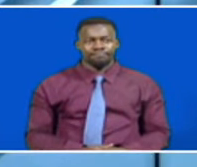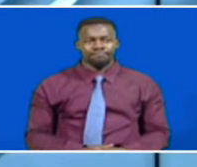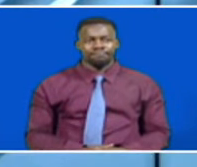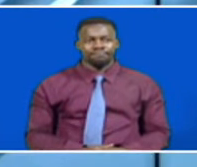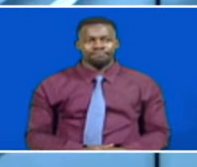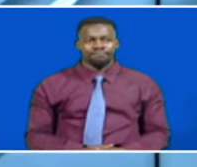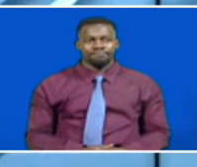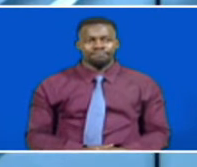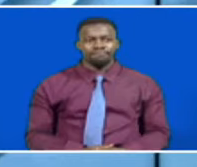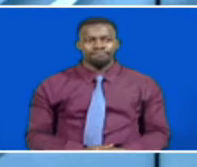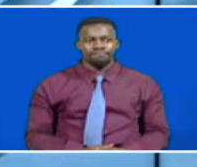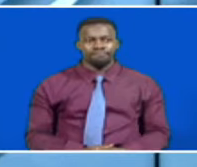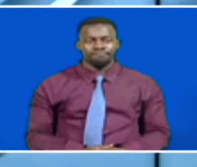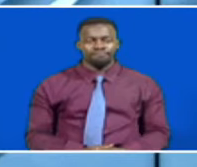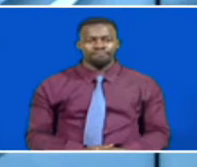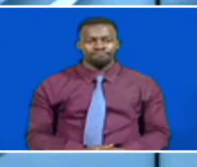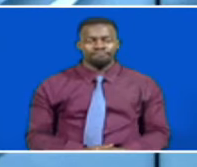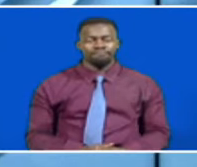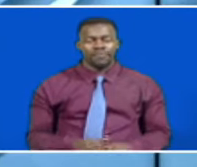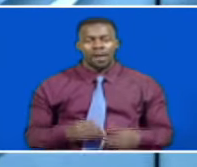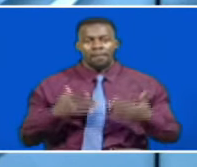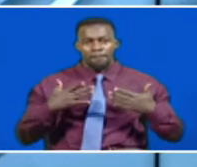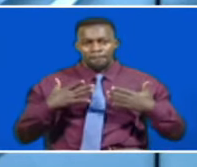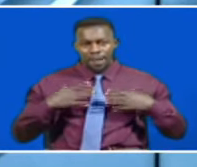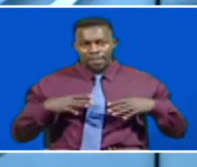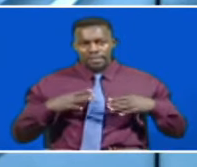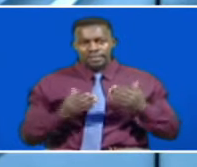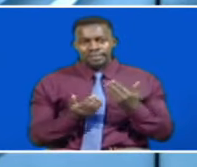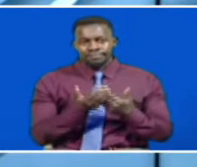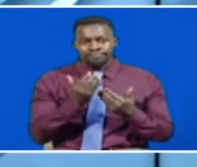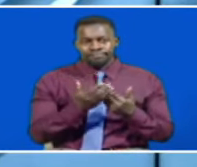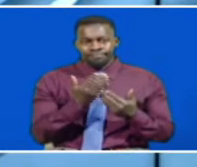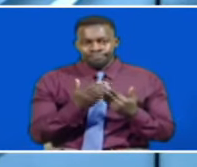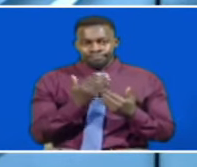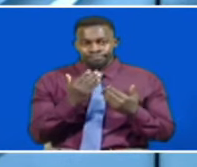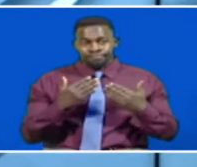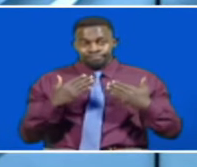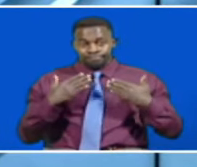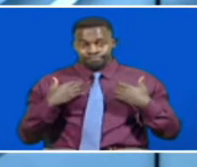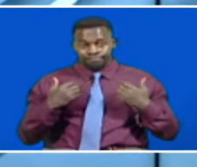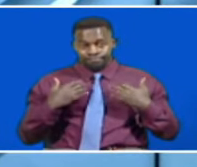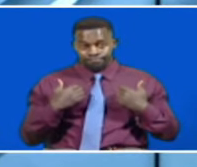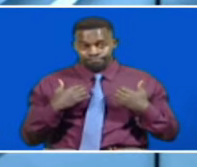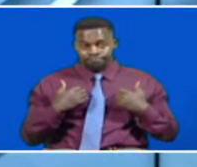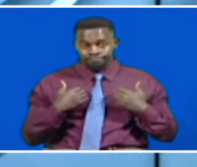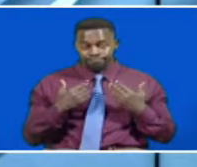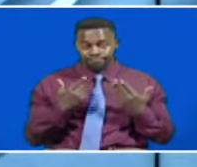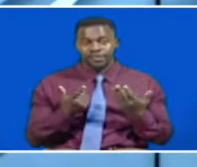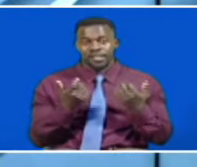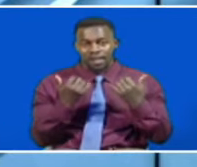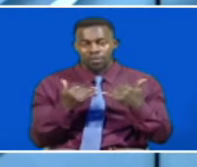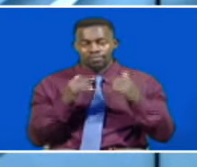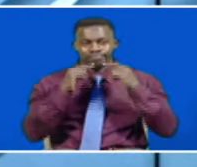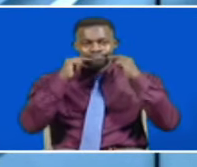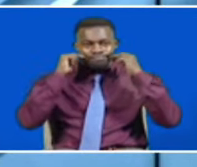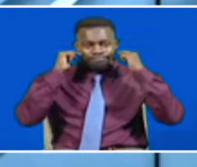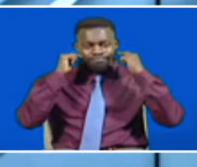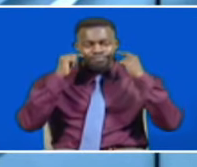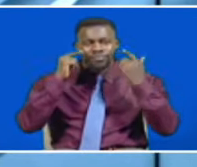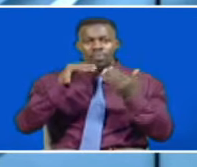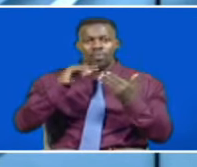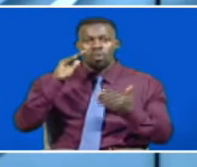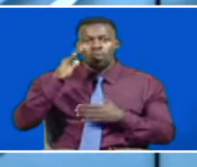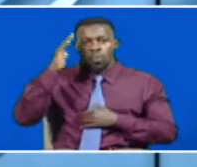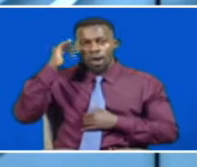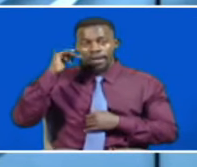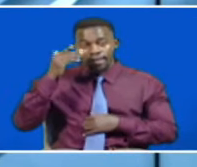Now, it's relief to pastoralist communities after the government rolled out the Lot Feed program, which targets to empower and transform lives